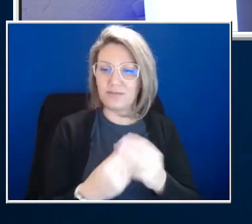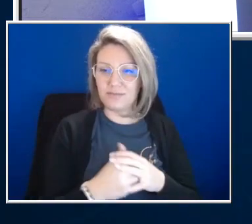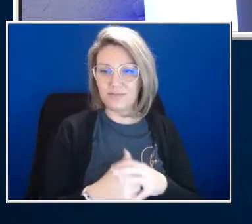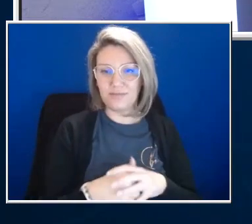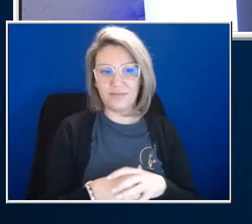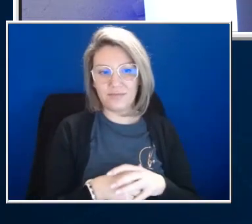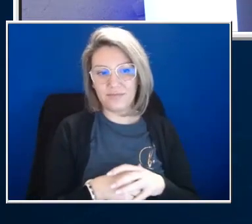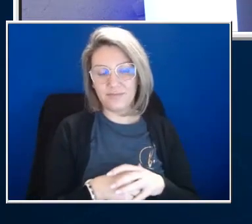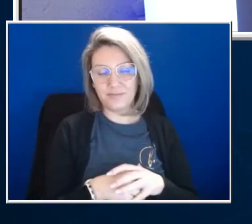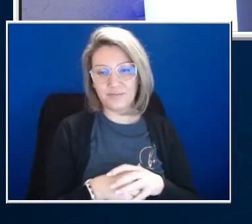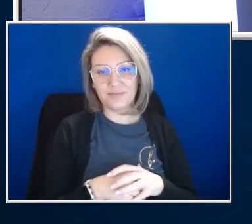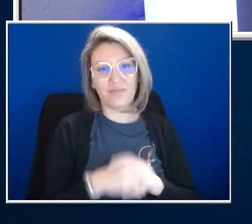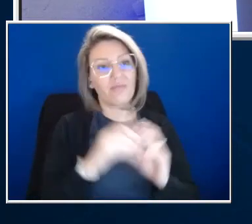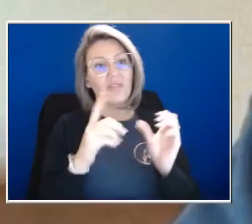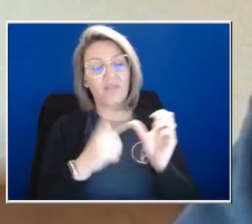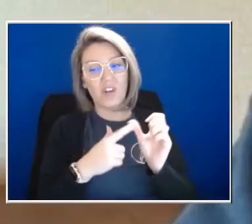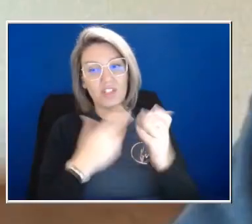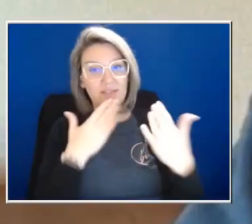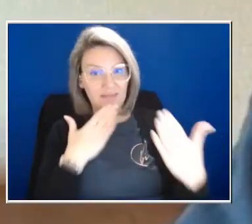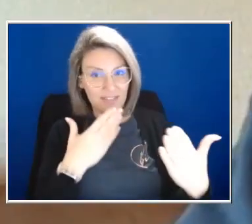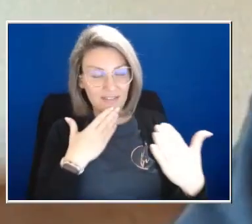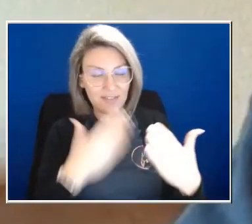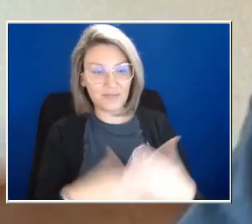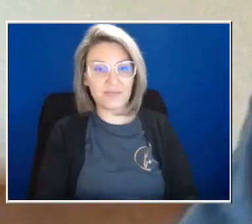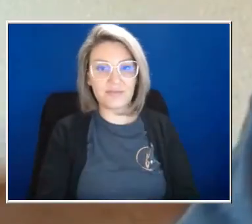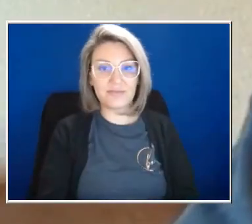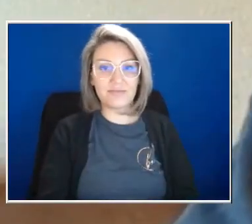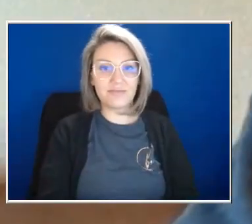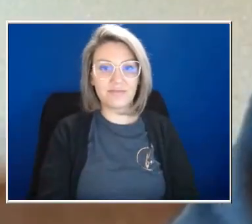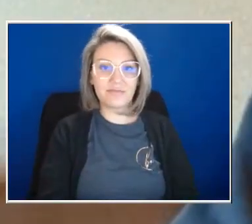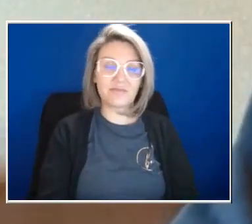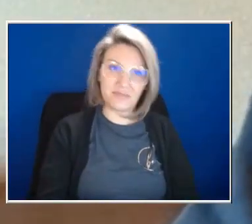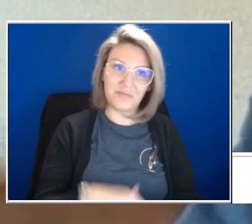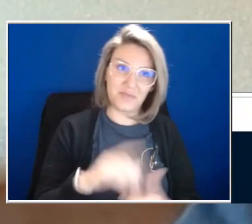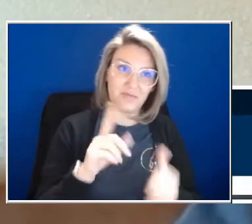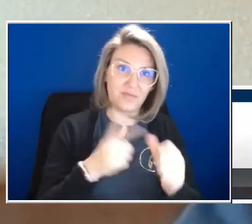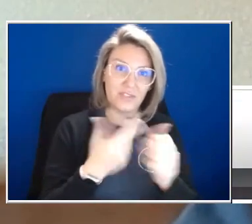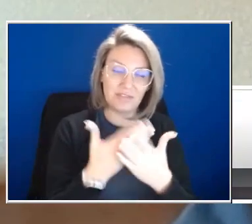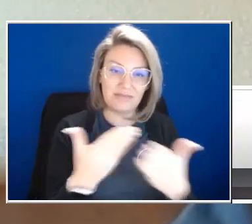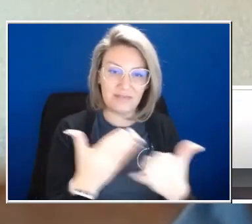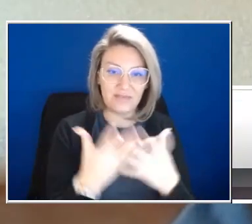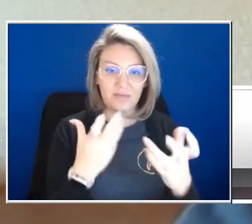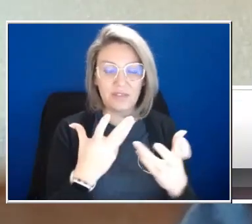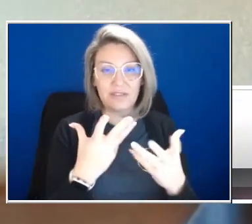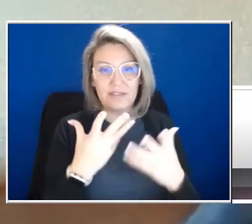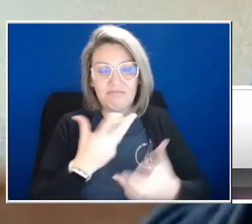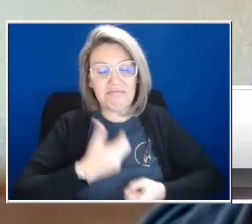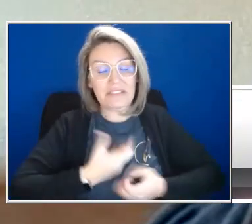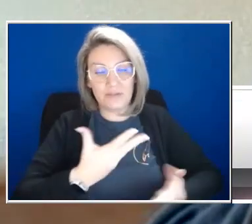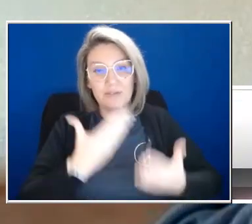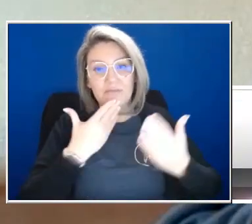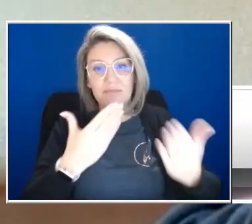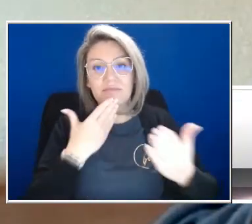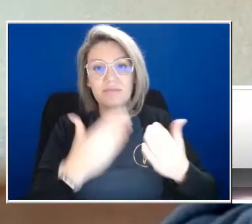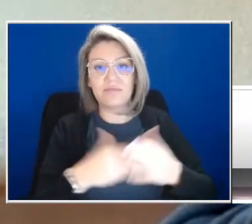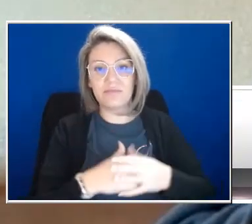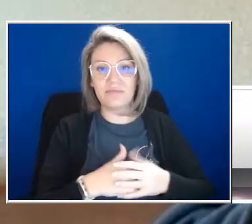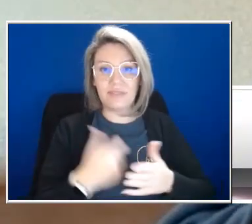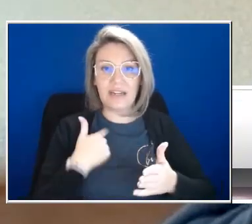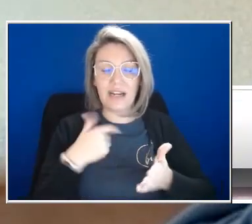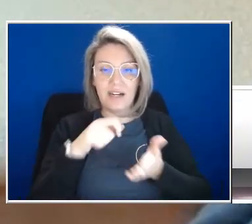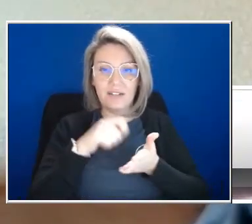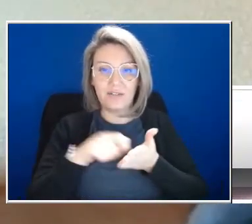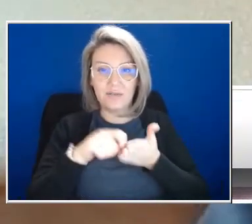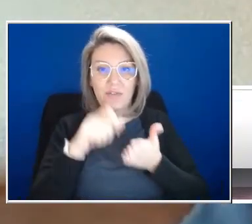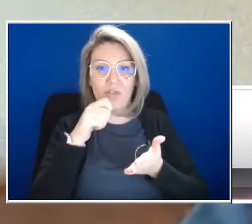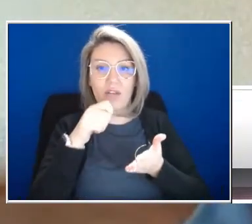First and foremost, thank you. Would be the first thing I'd try to express. I wrote a letter, and